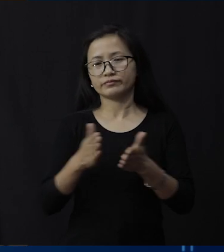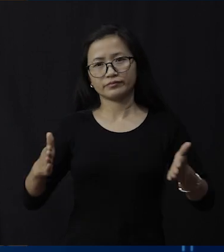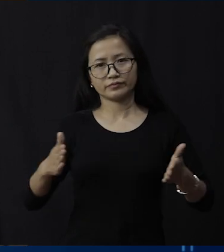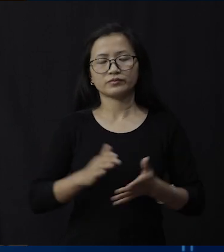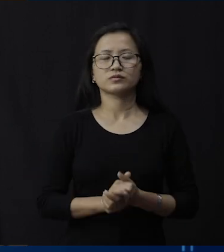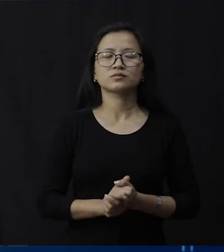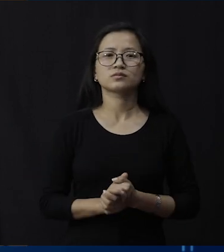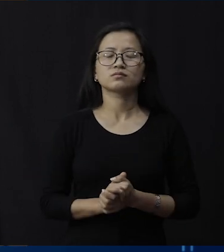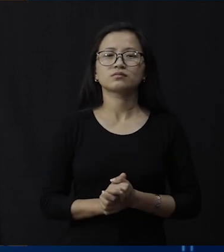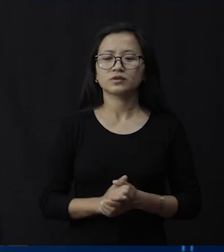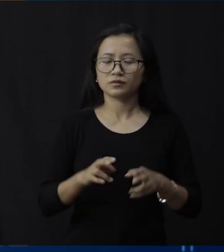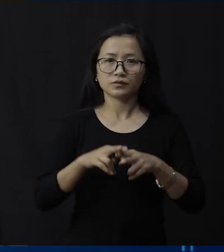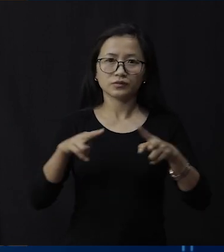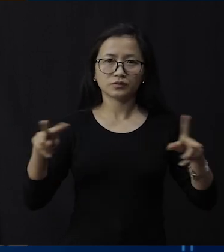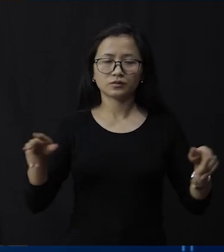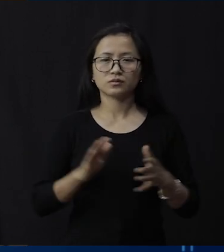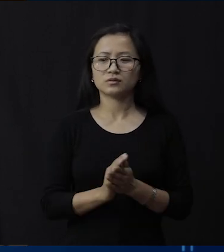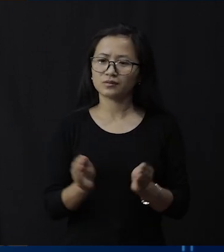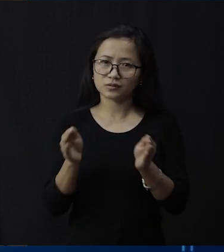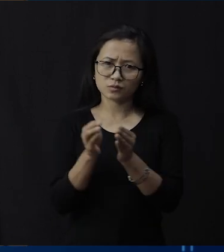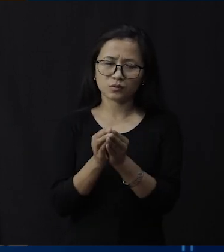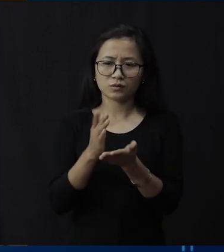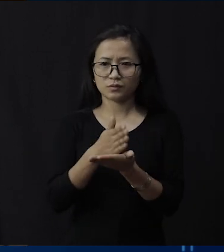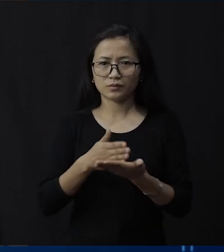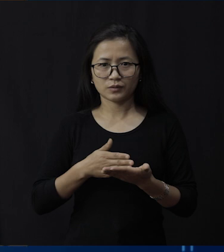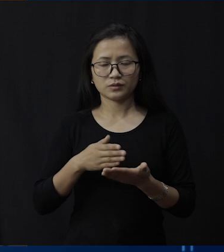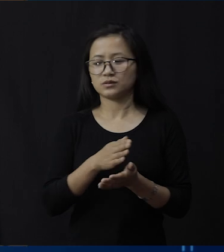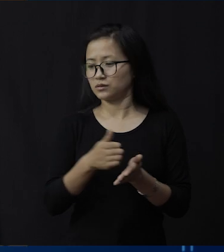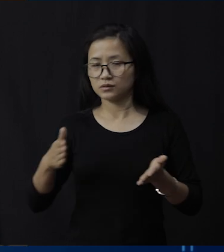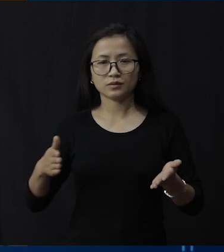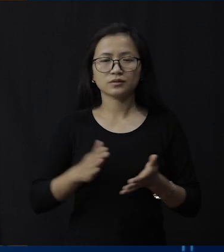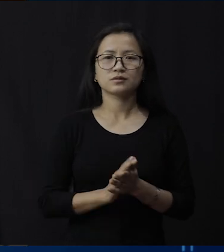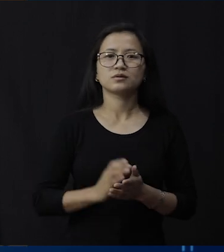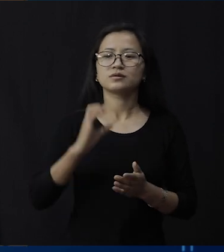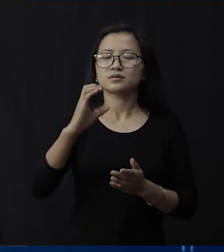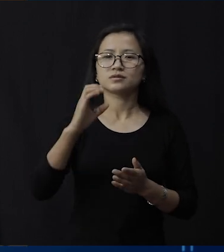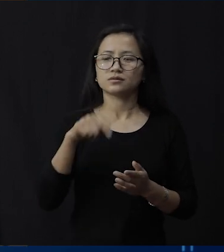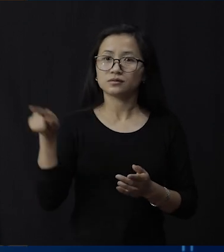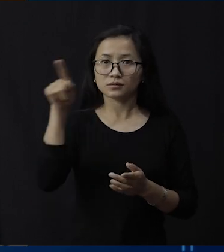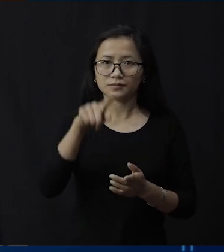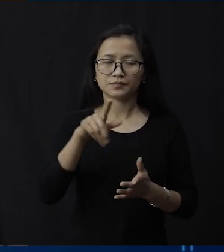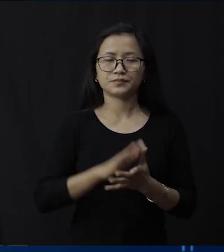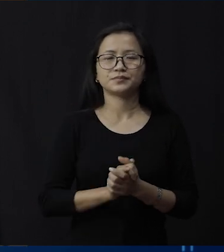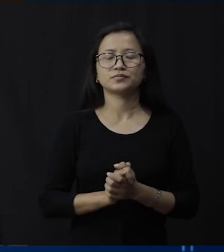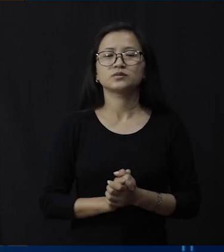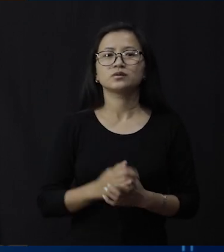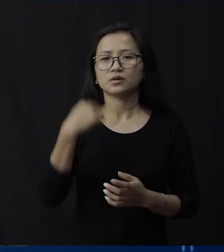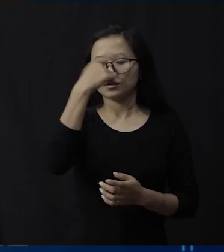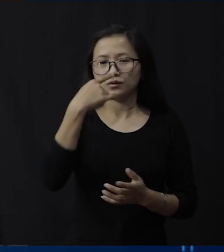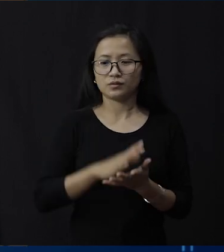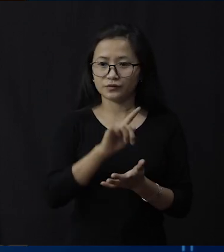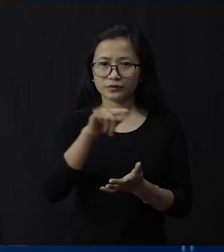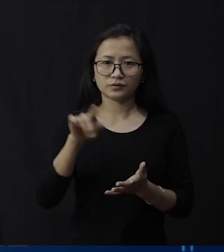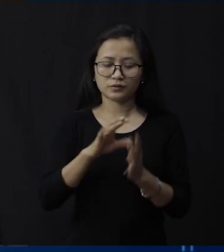again, subdivisions are divided into small parts known as circles, okay? Now whoever